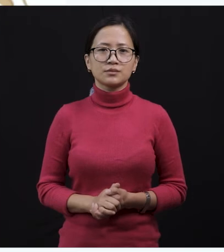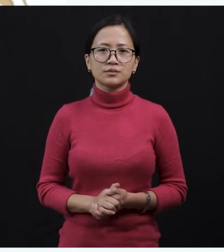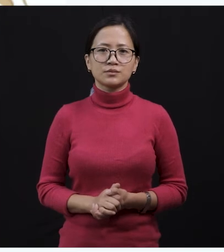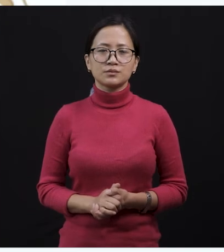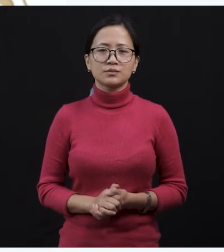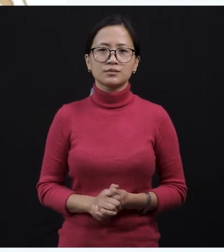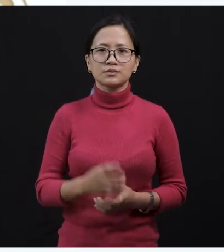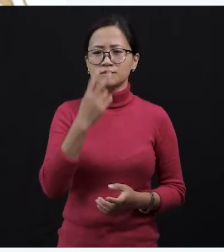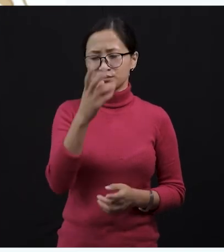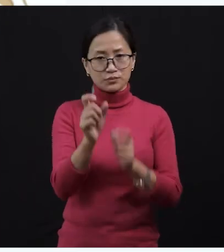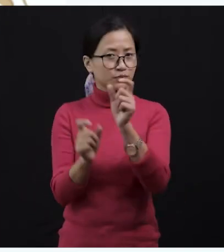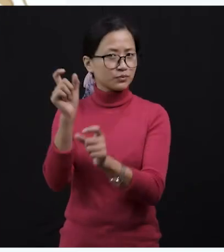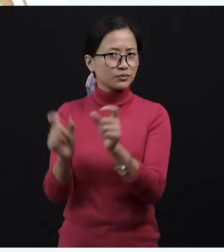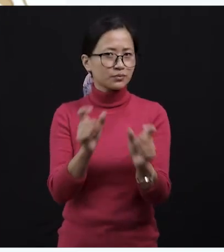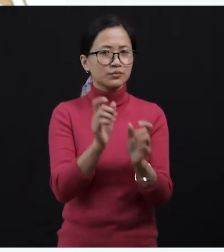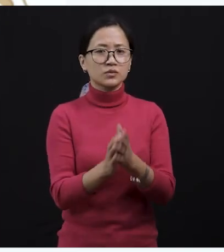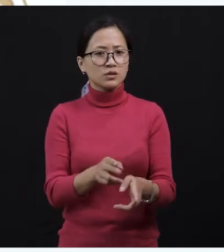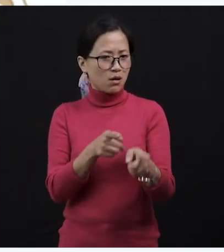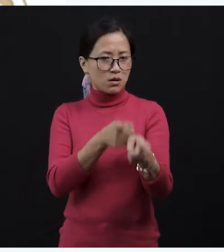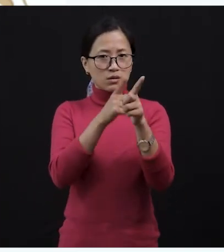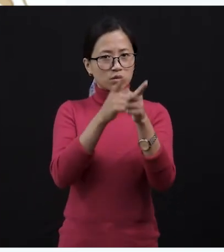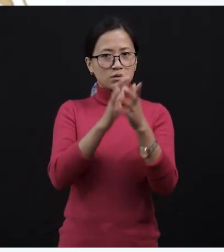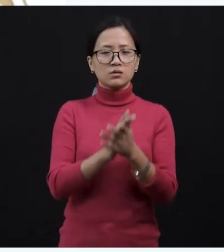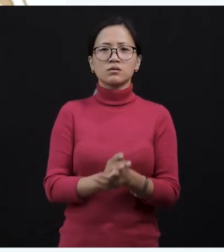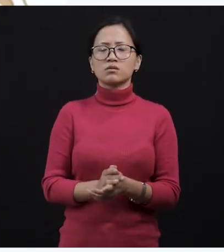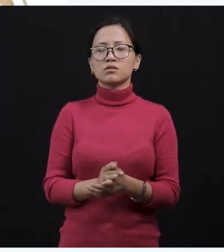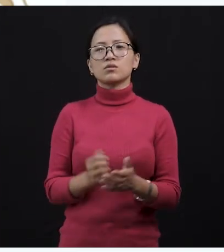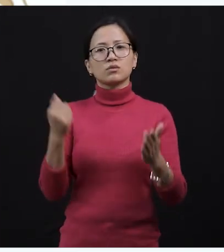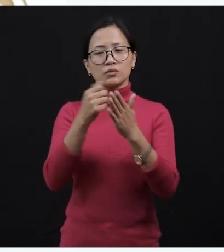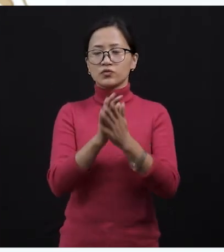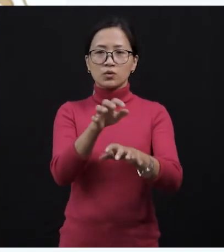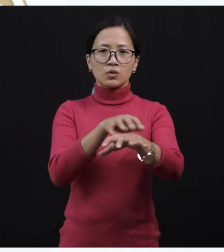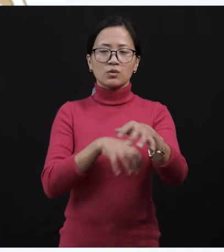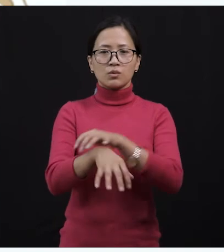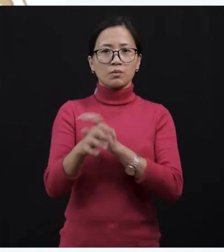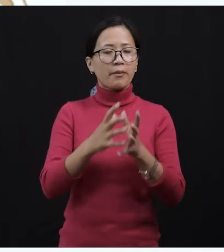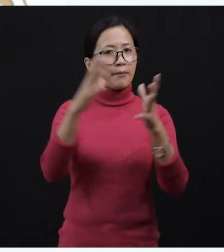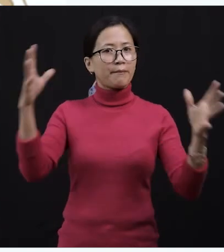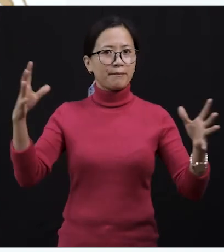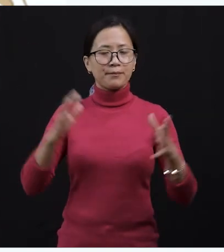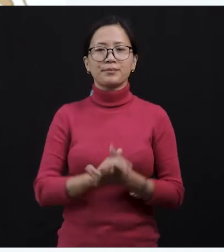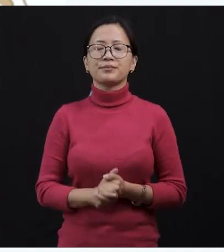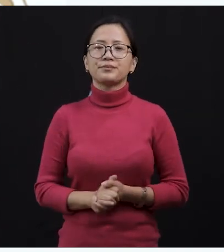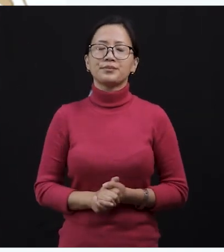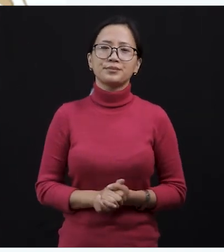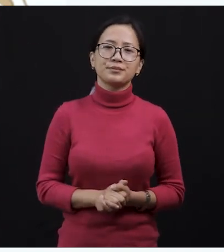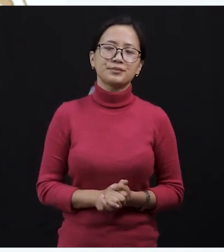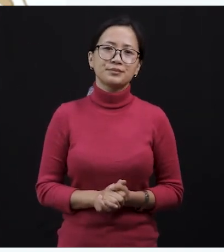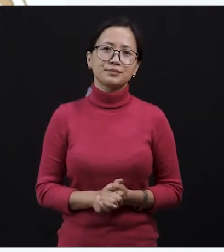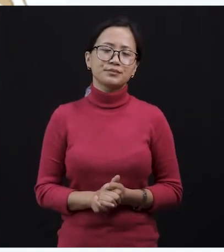Now we can also see people hunting, poaching for wild animals, right?